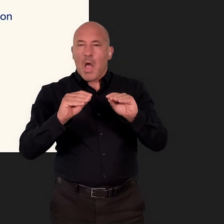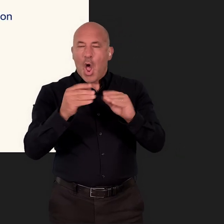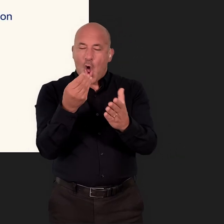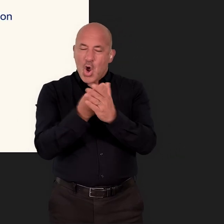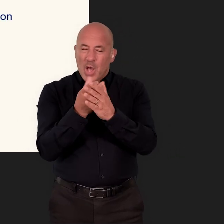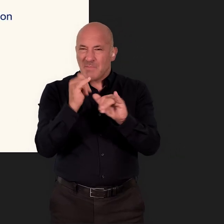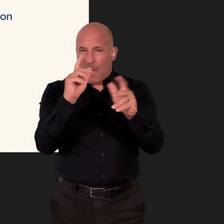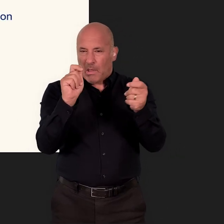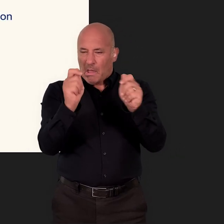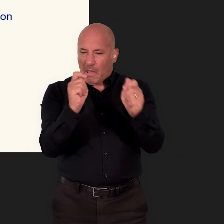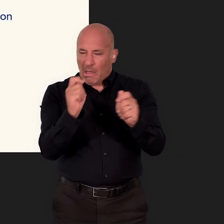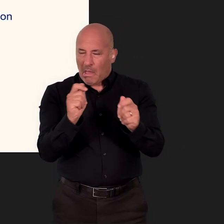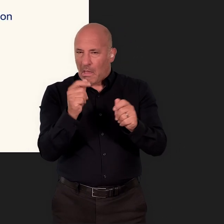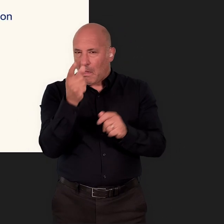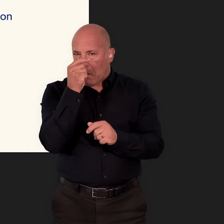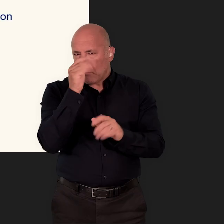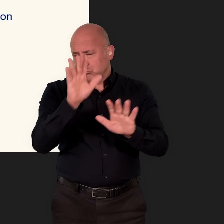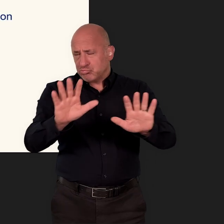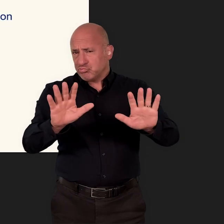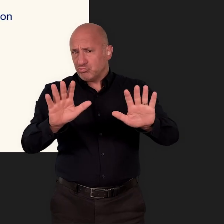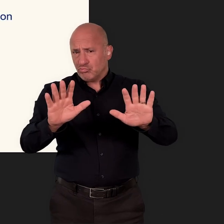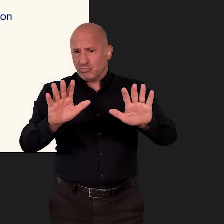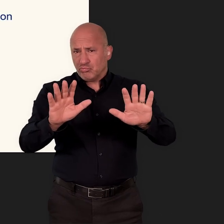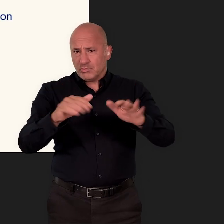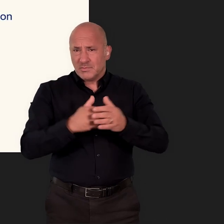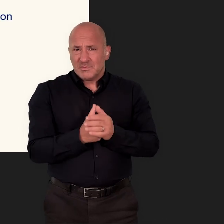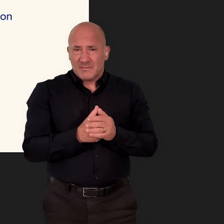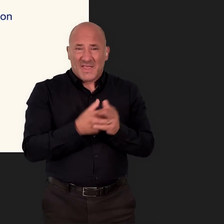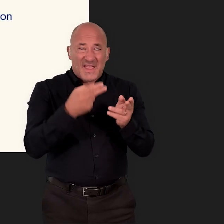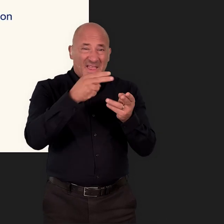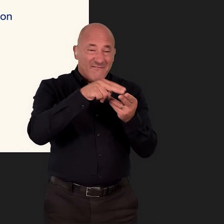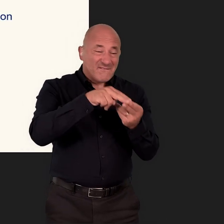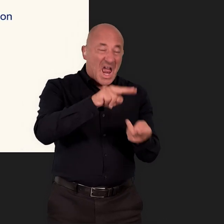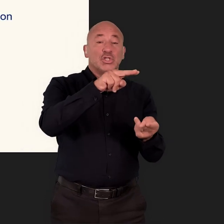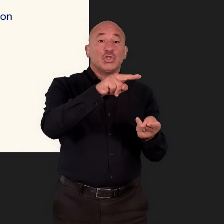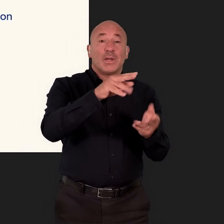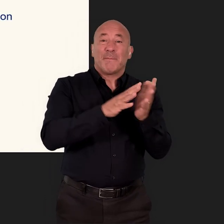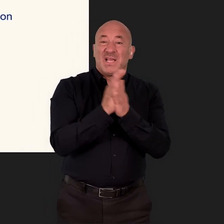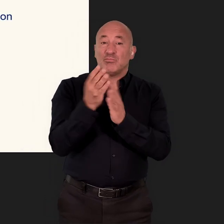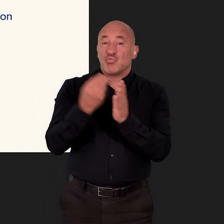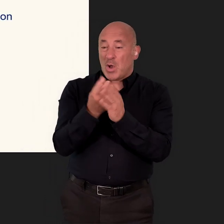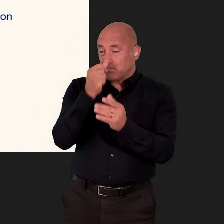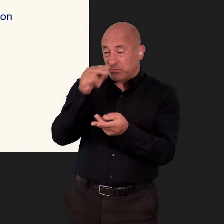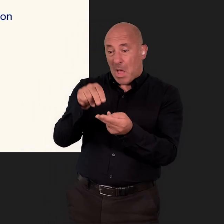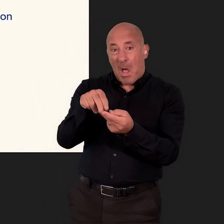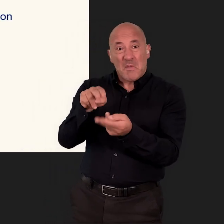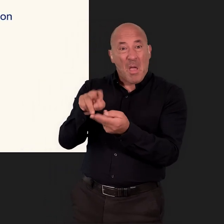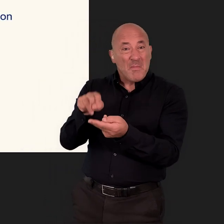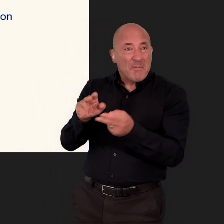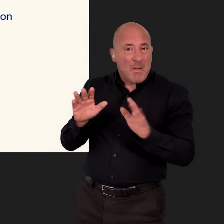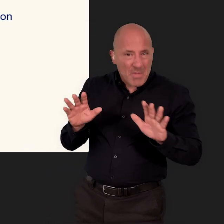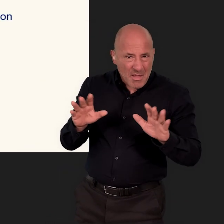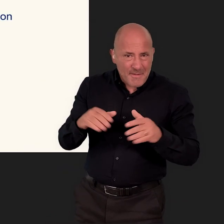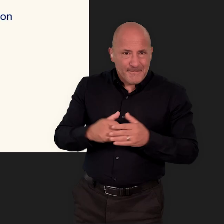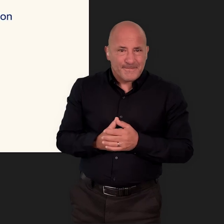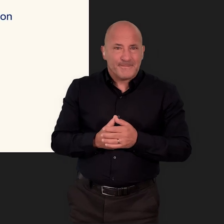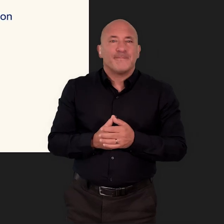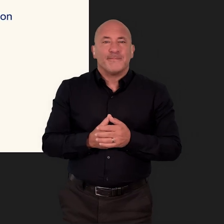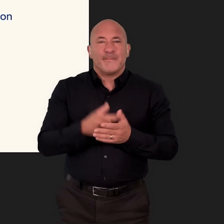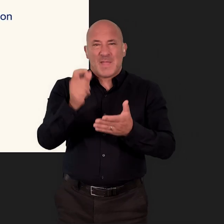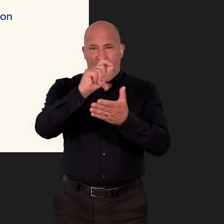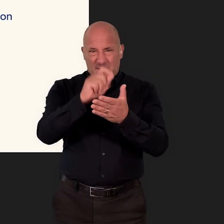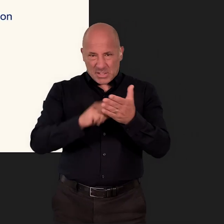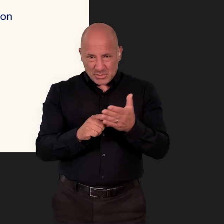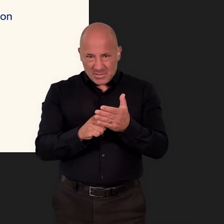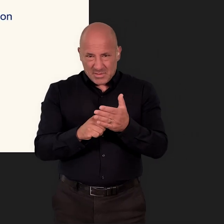application, and there may be some slight variance in costs. Inflation may also mean that some costs have increased.